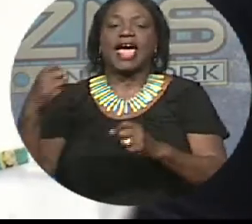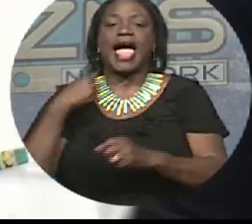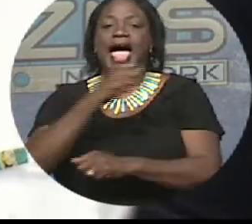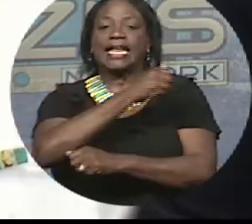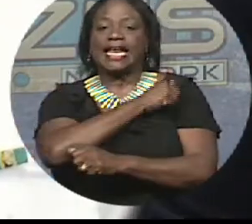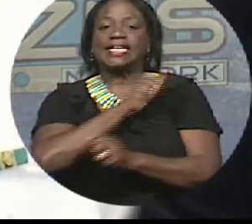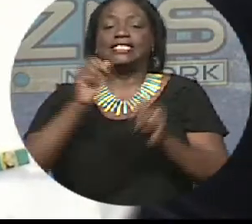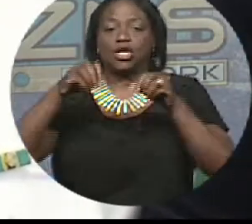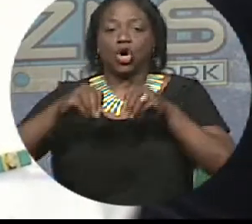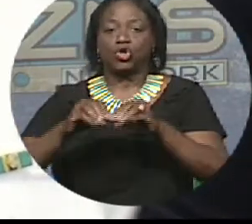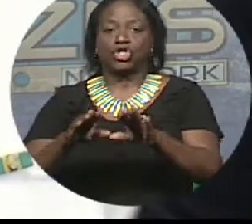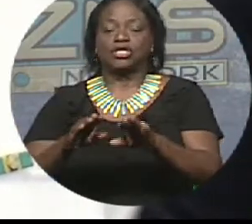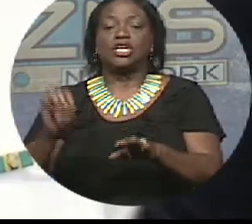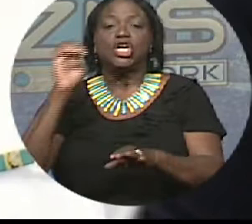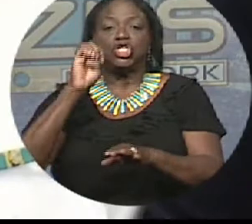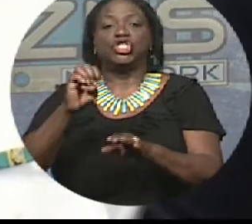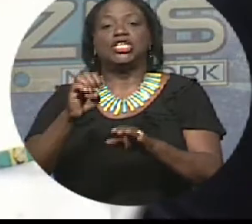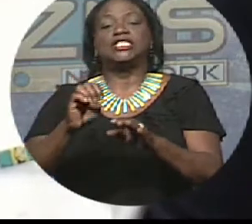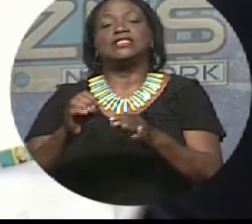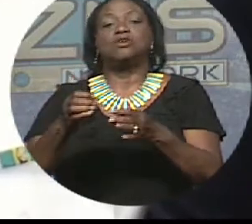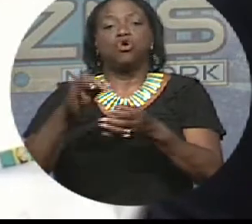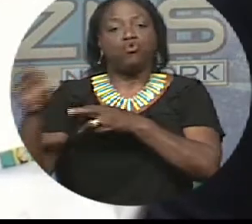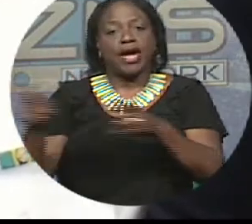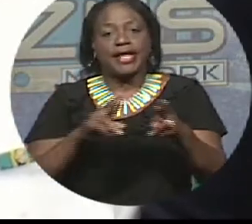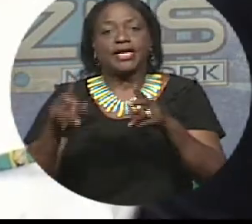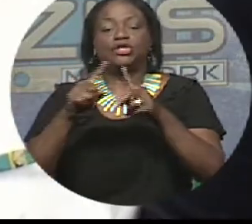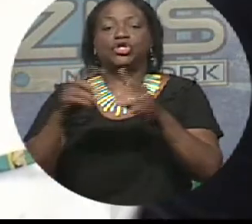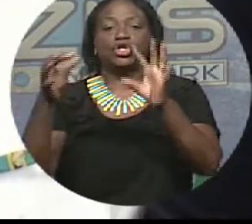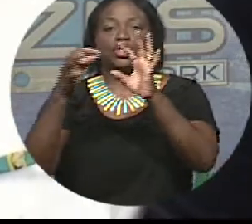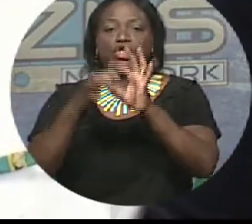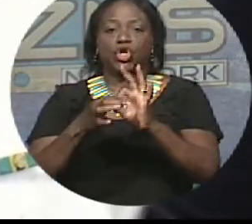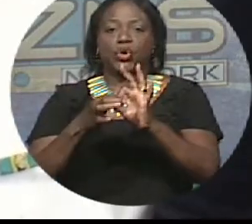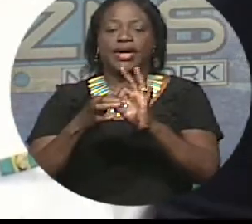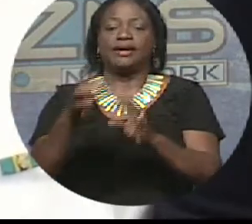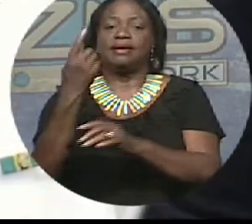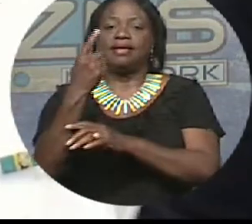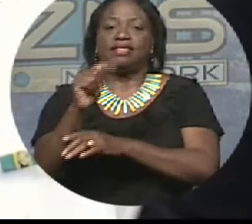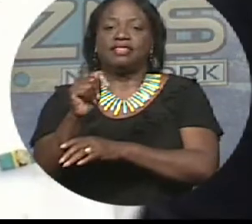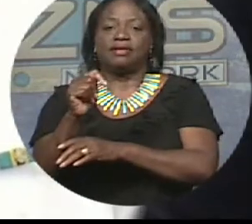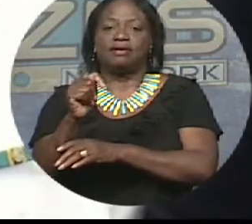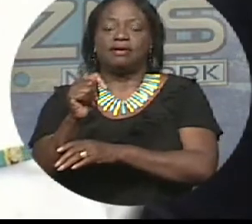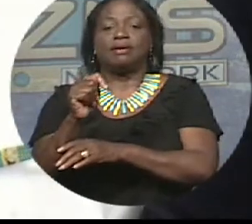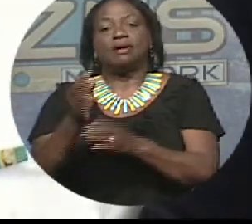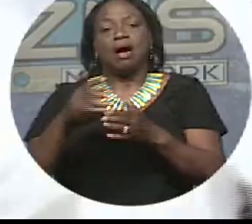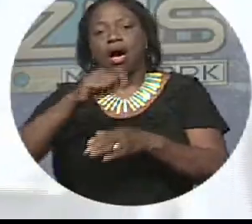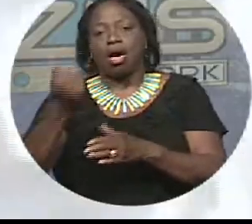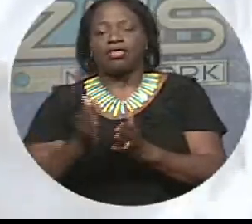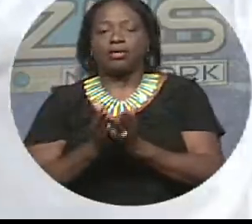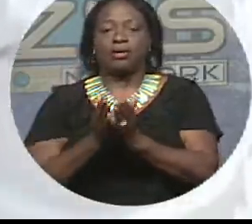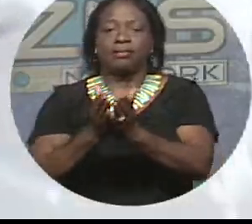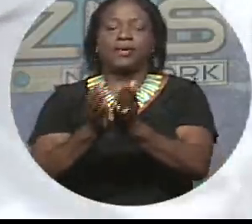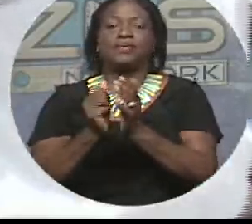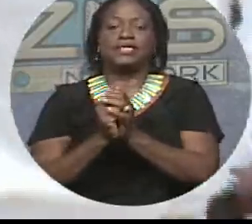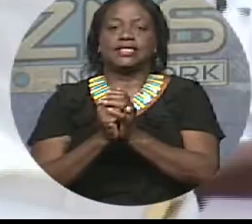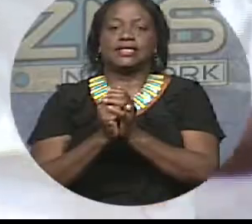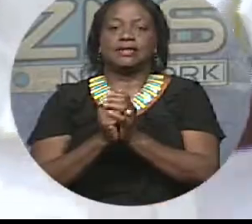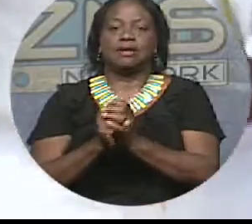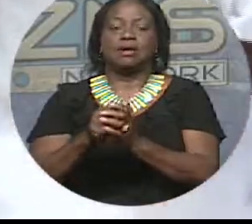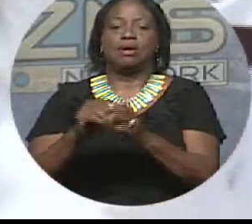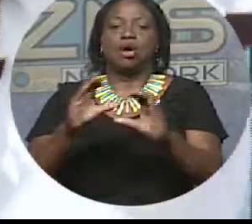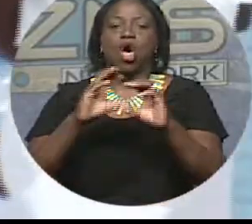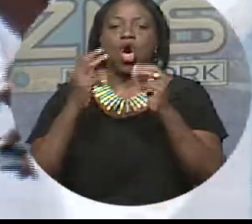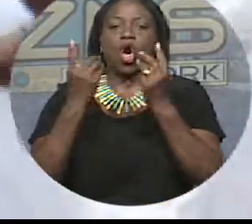form, fit to fight, and ready to join the fleet. Commodore Bo says that